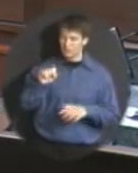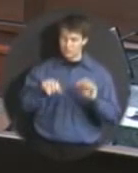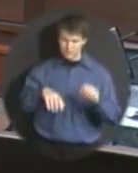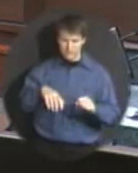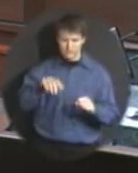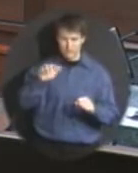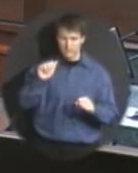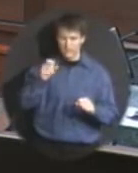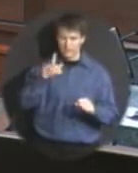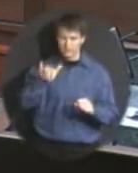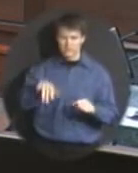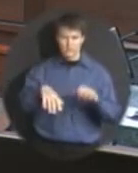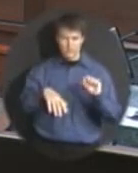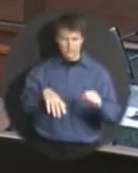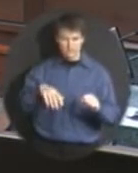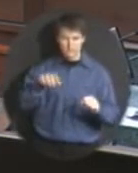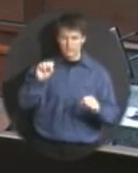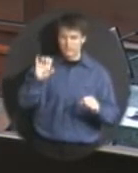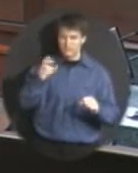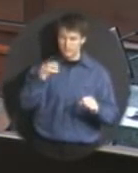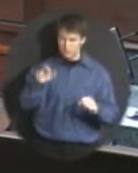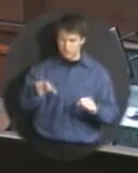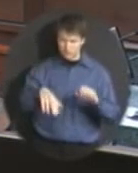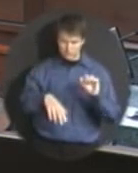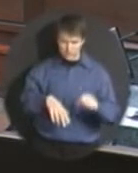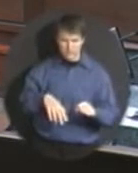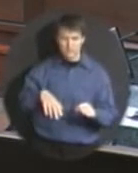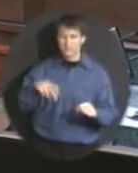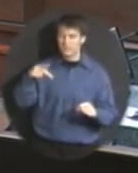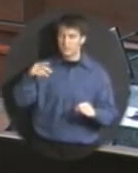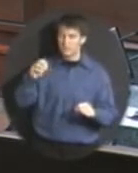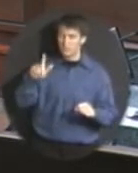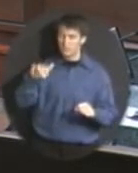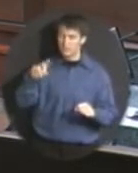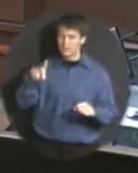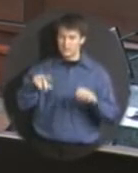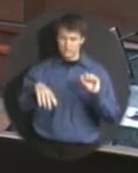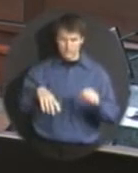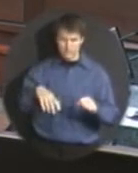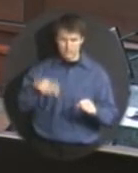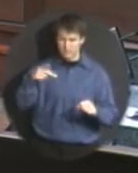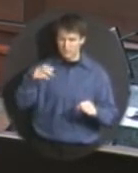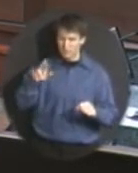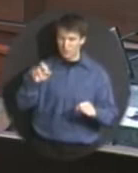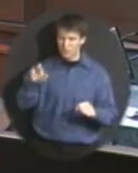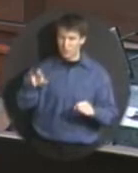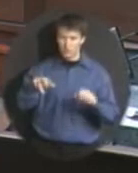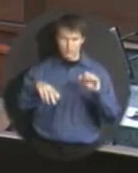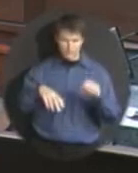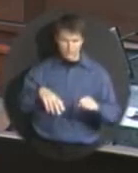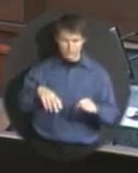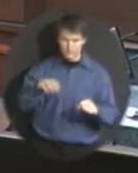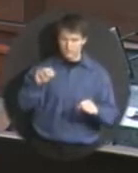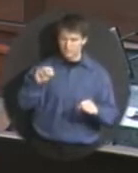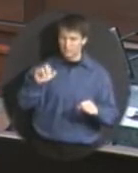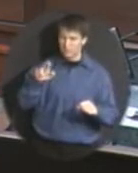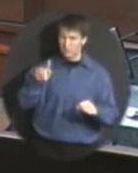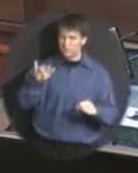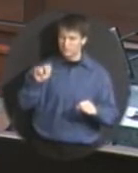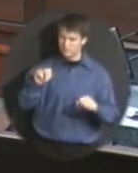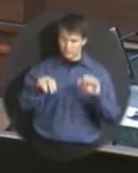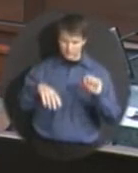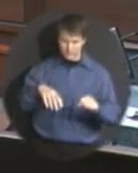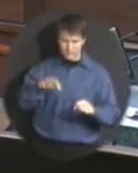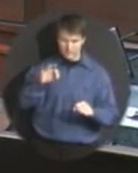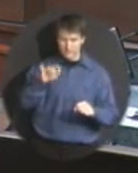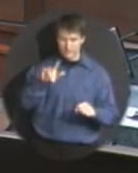Ms. Ashley? Yes. Mr. Shear? Yes. Mr. Poland? Yes. Mr. Parker? Yes. Mrs. Martin? Yes.